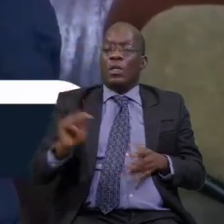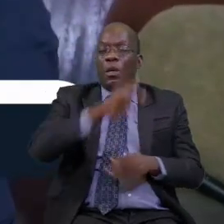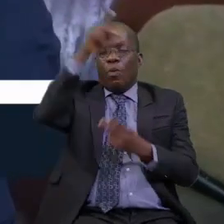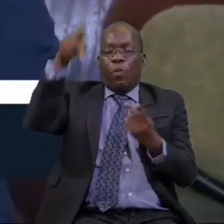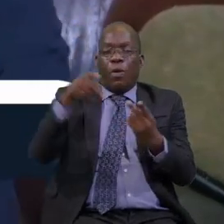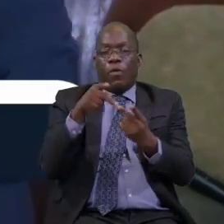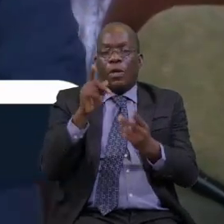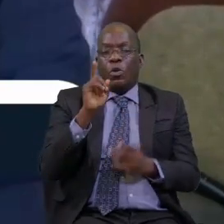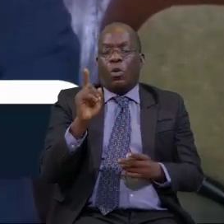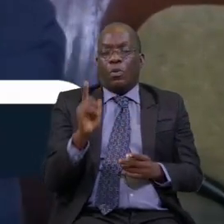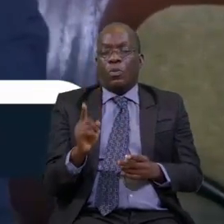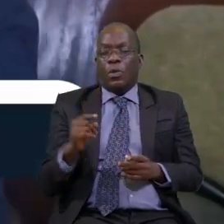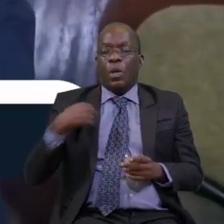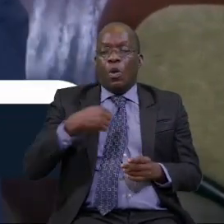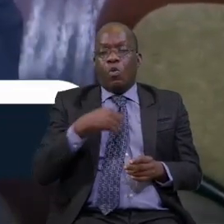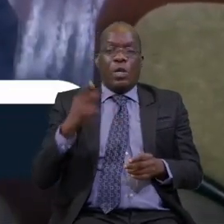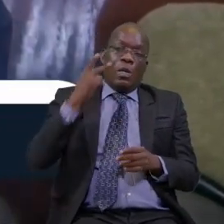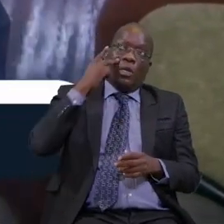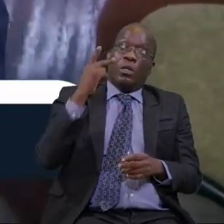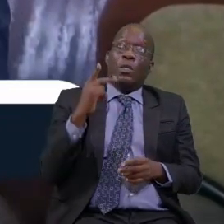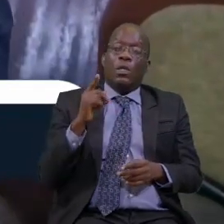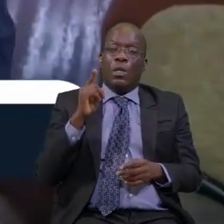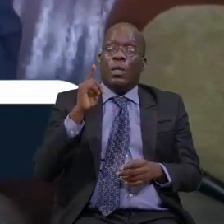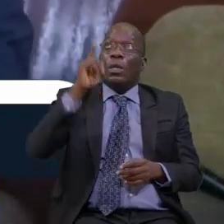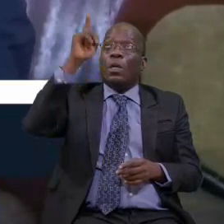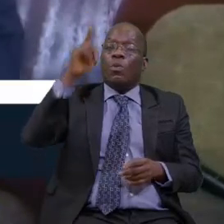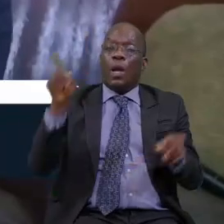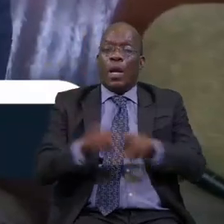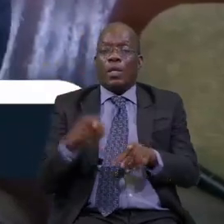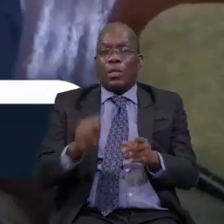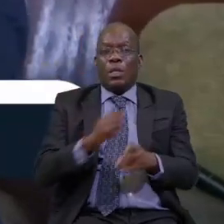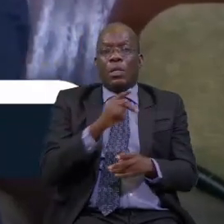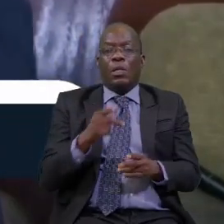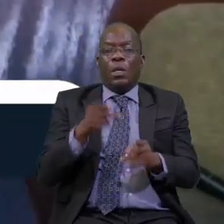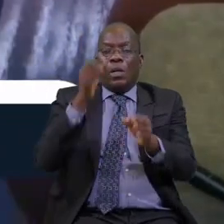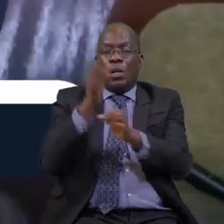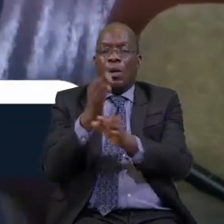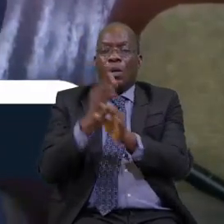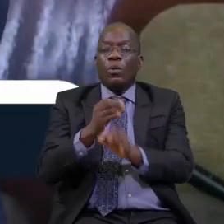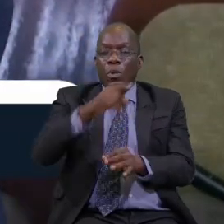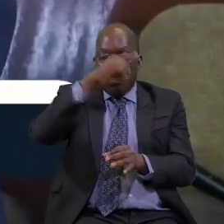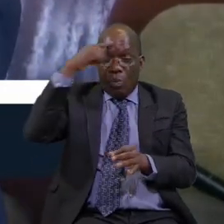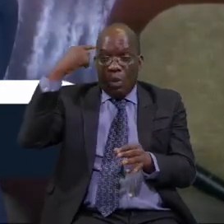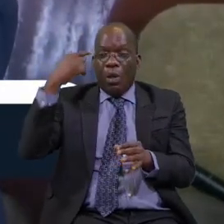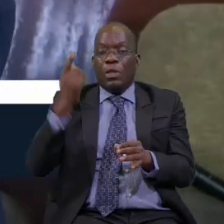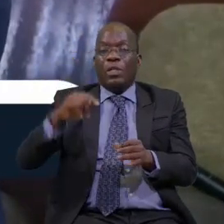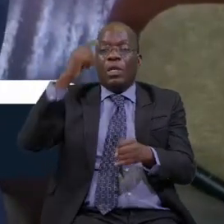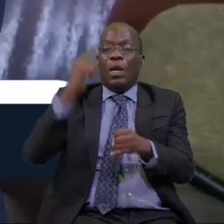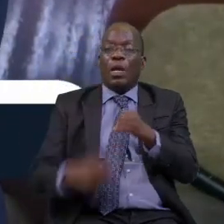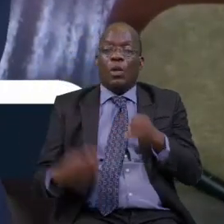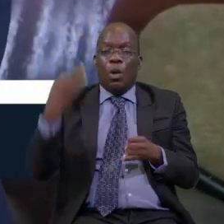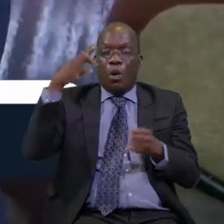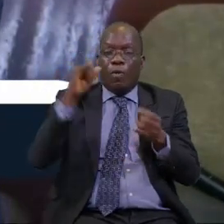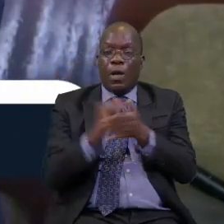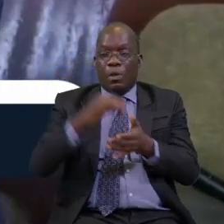we behold him as the upright, because the end of that man, the end, the purpose of